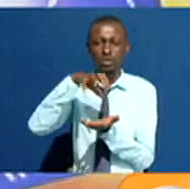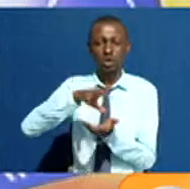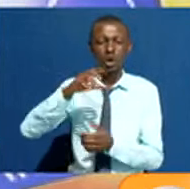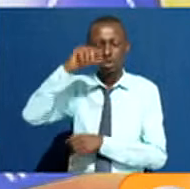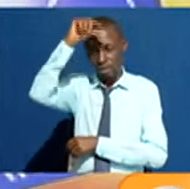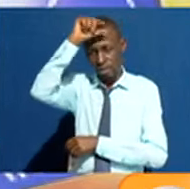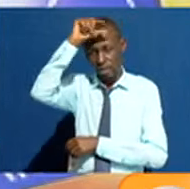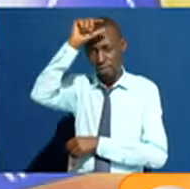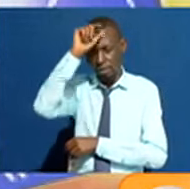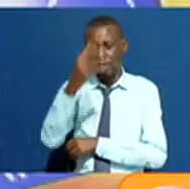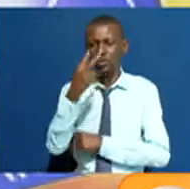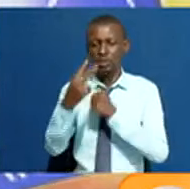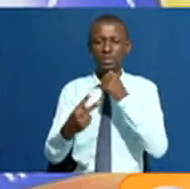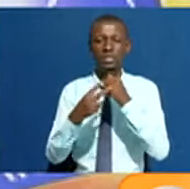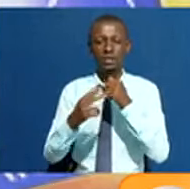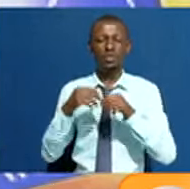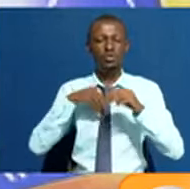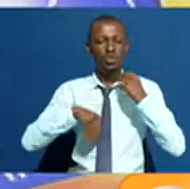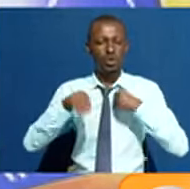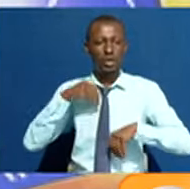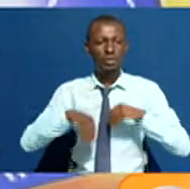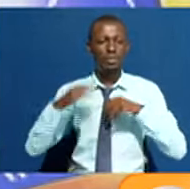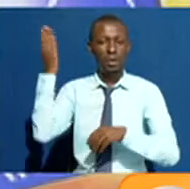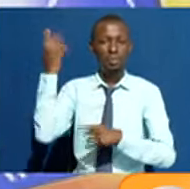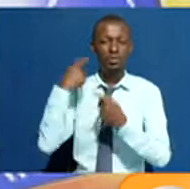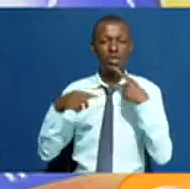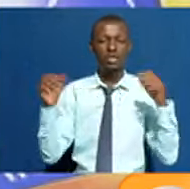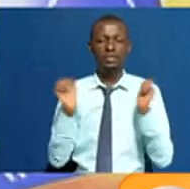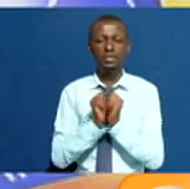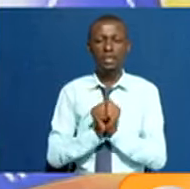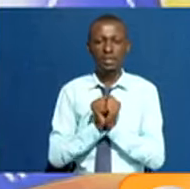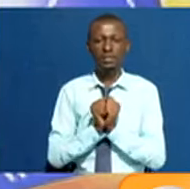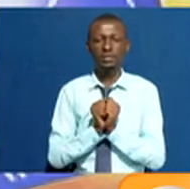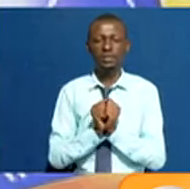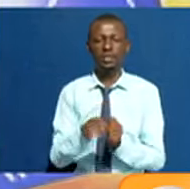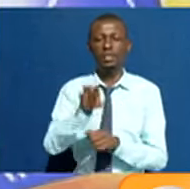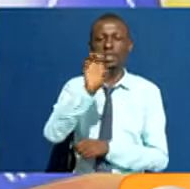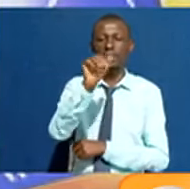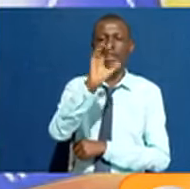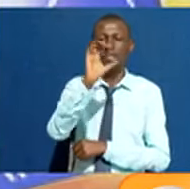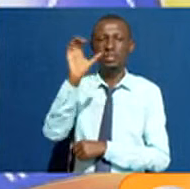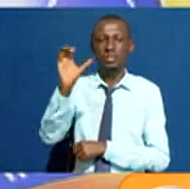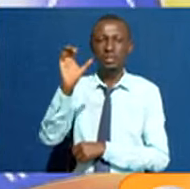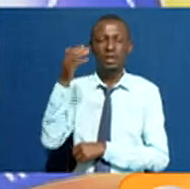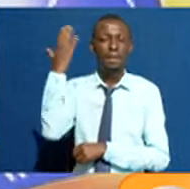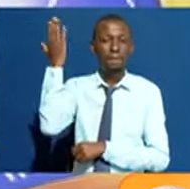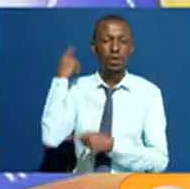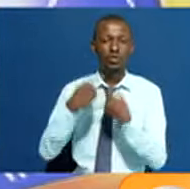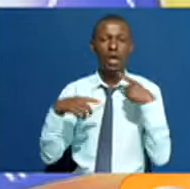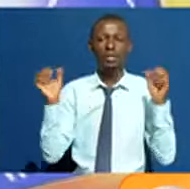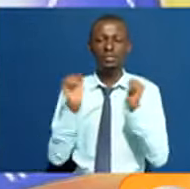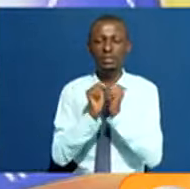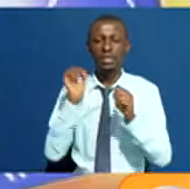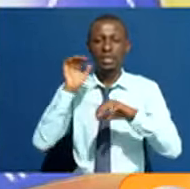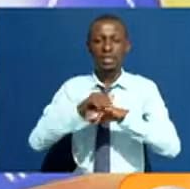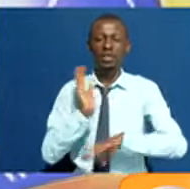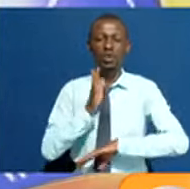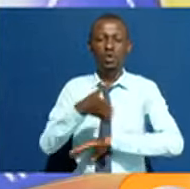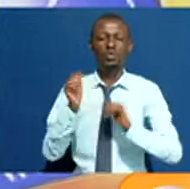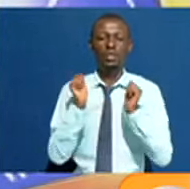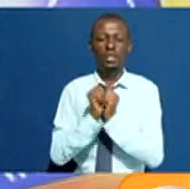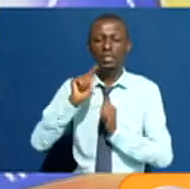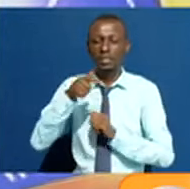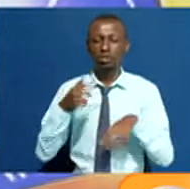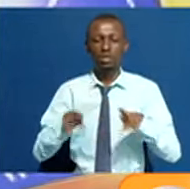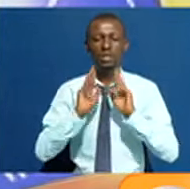47 counties covering the last 10 years. That the EACC has for the last 10 years received over 10,000